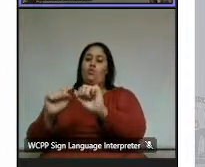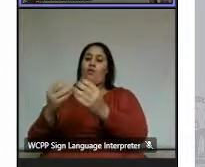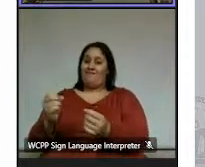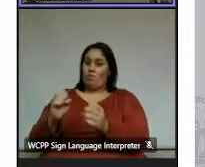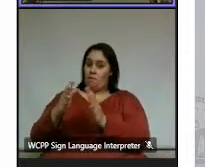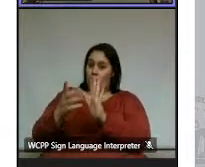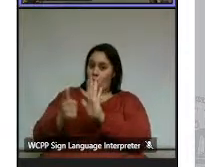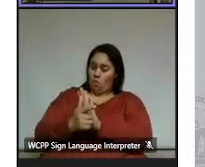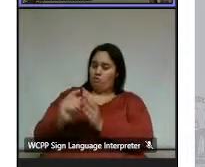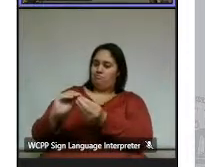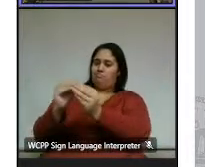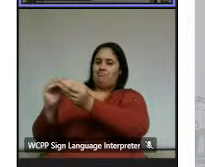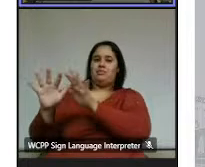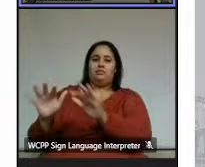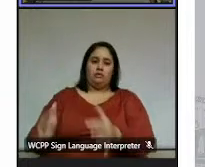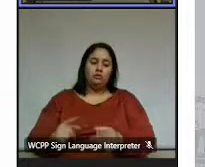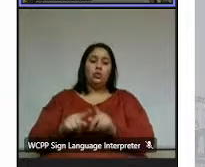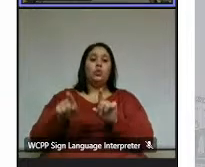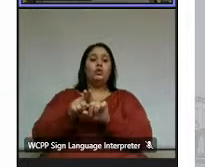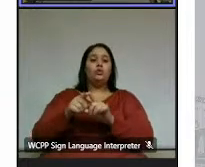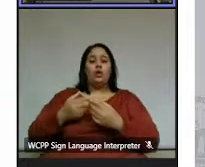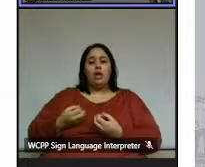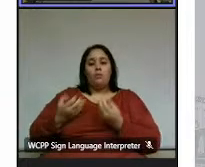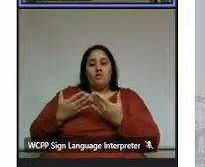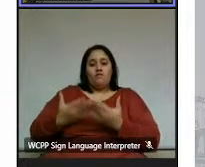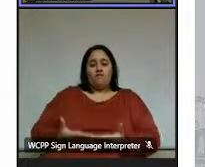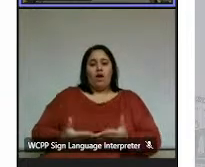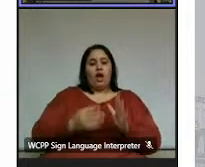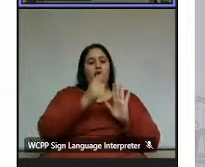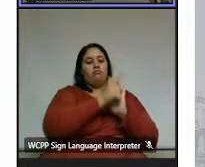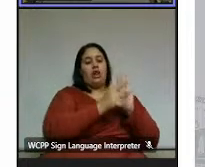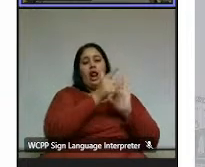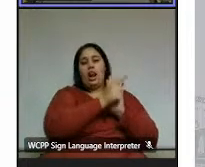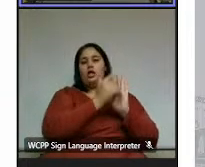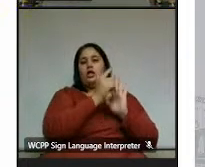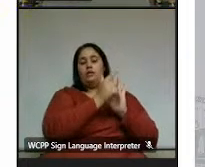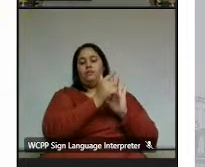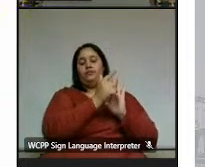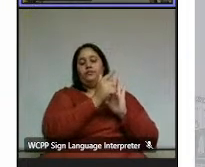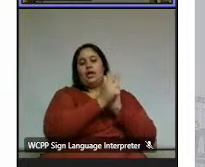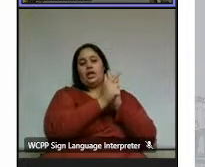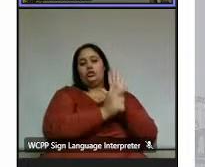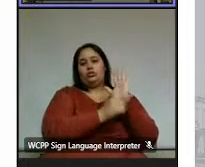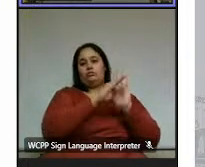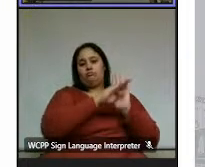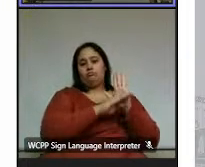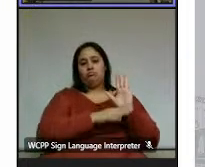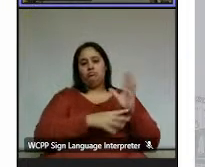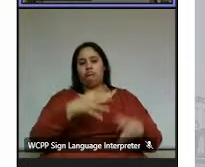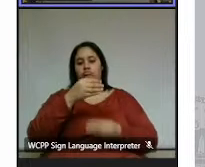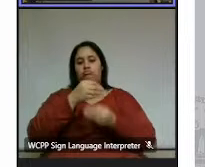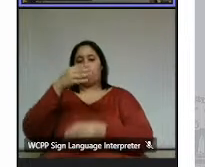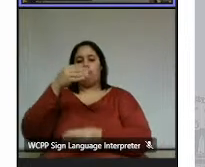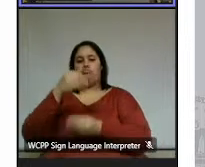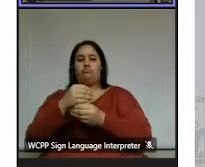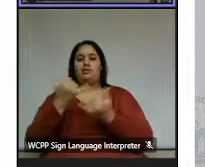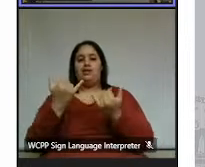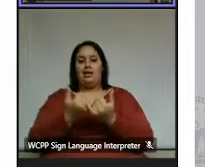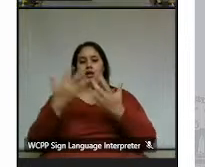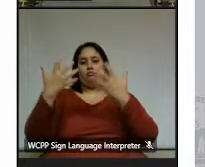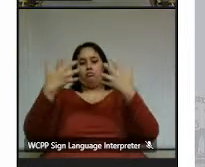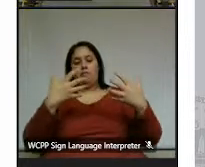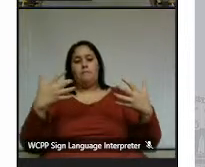and provide a legislative substance to the following functions as listed in the Constitution.